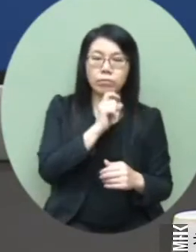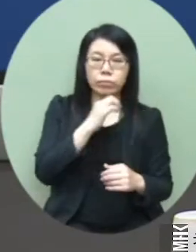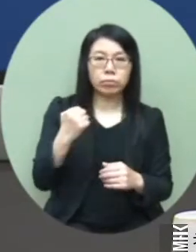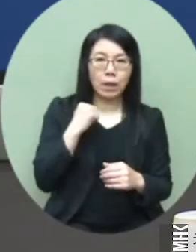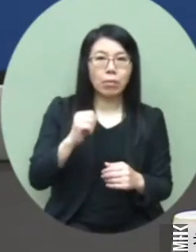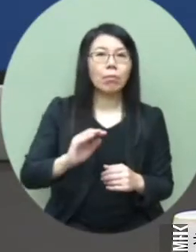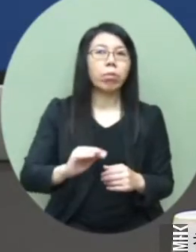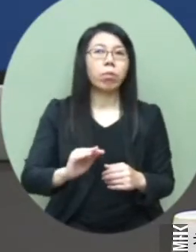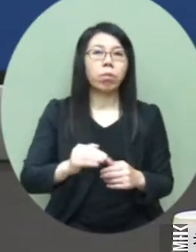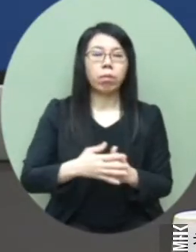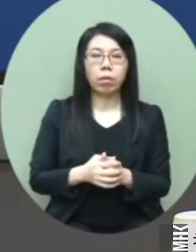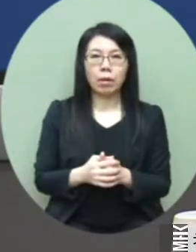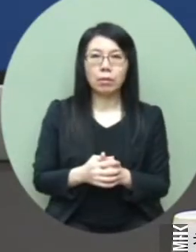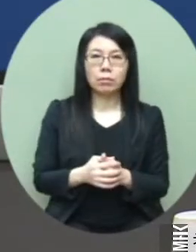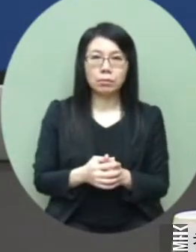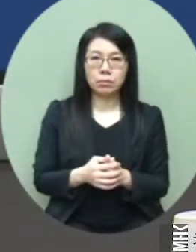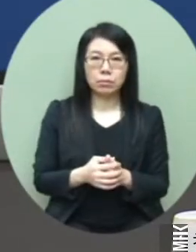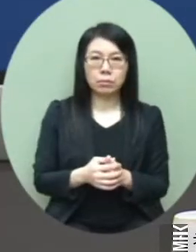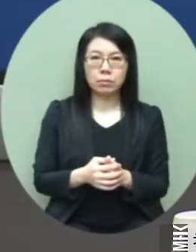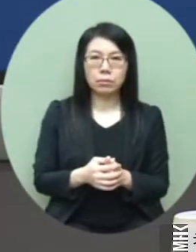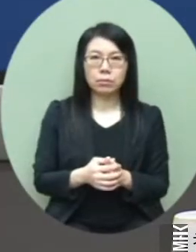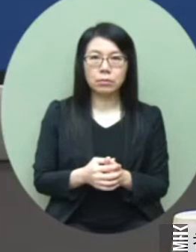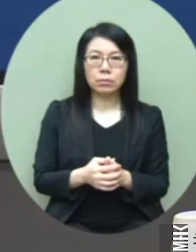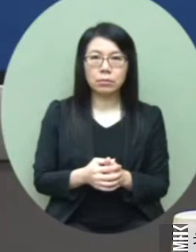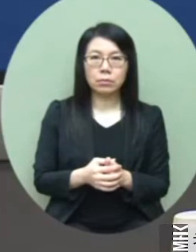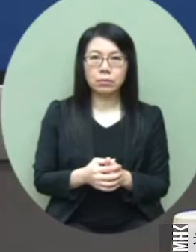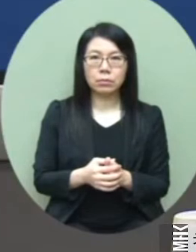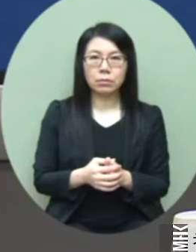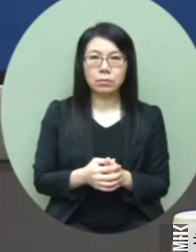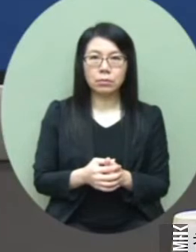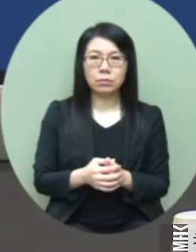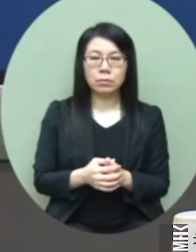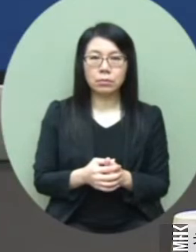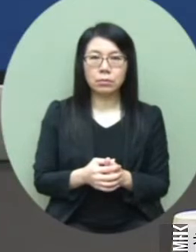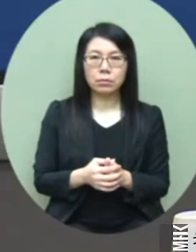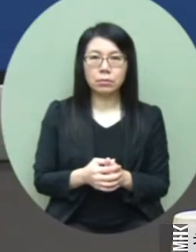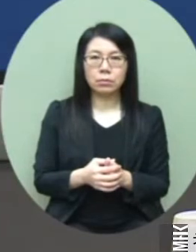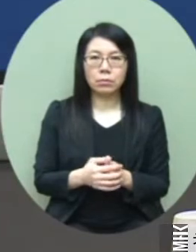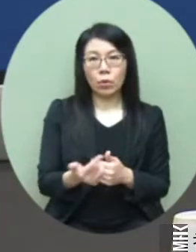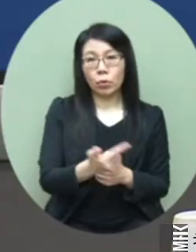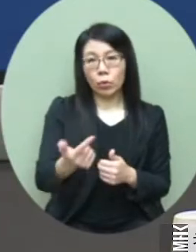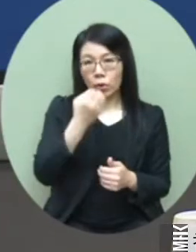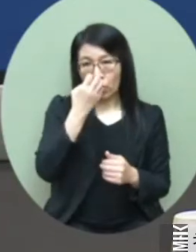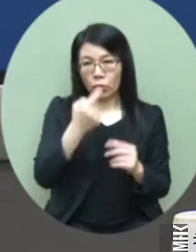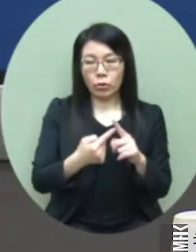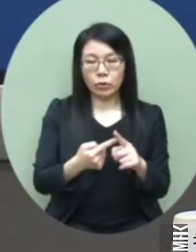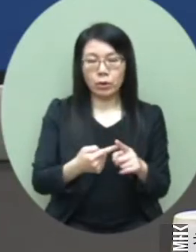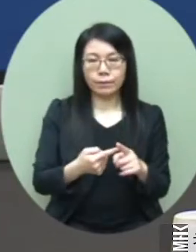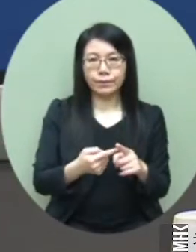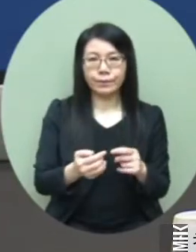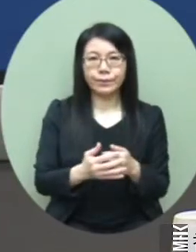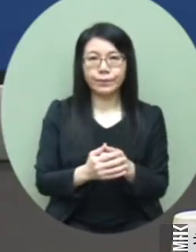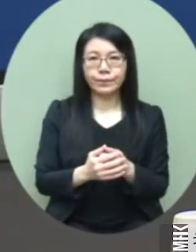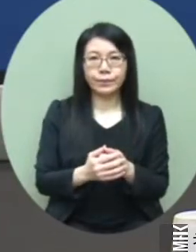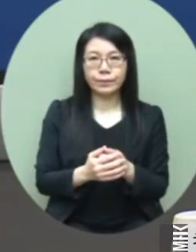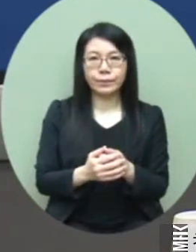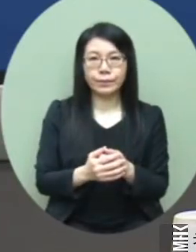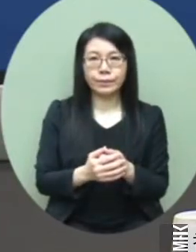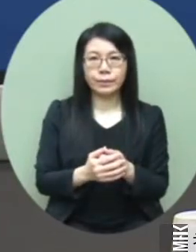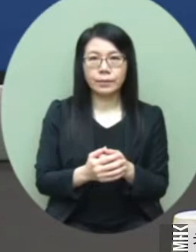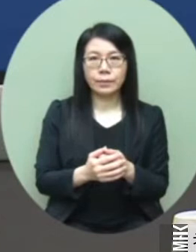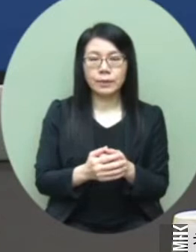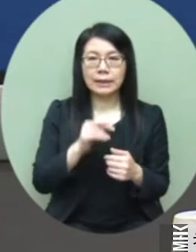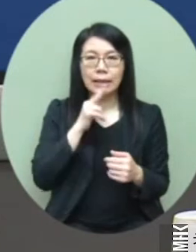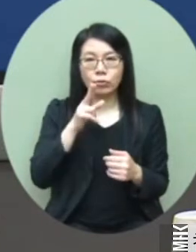unreasonable and perhaps unacceptable to the majority of Hong Kong people to continue to close